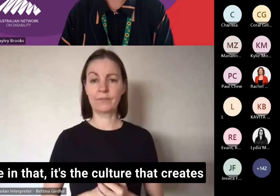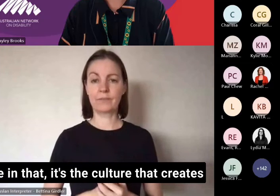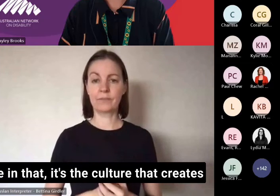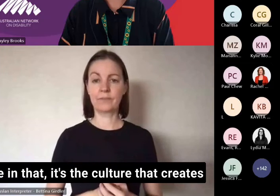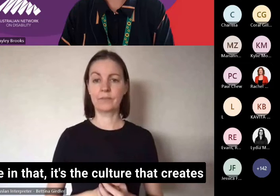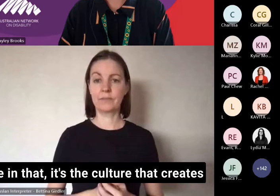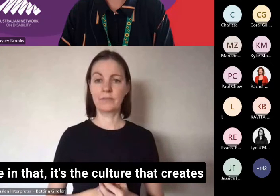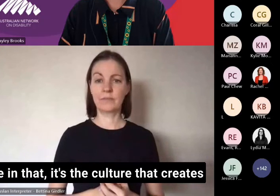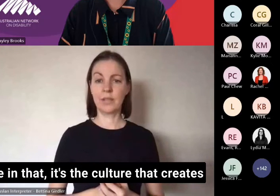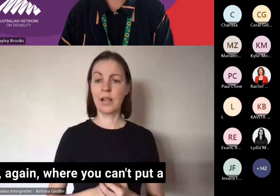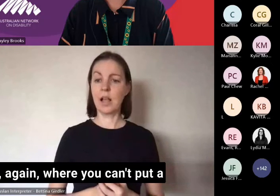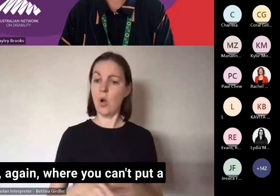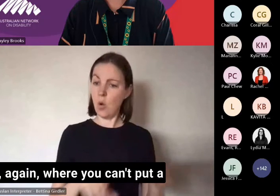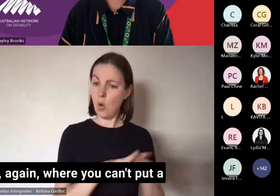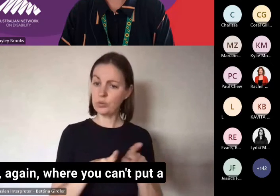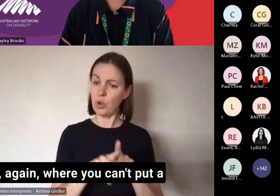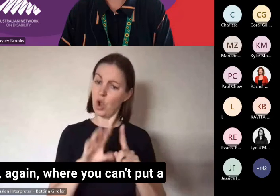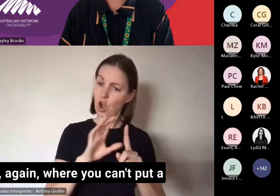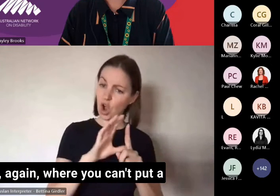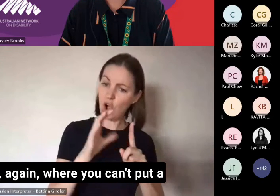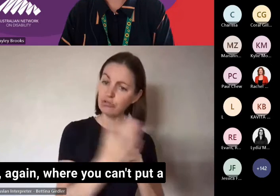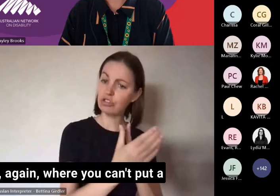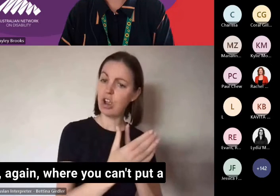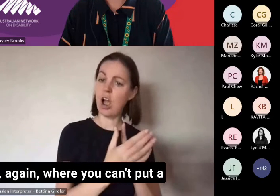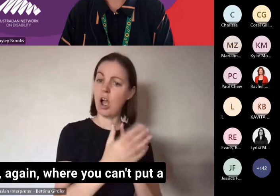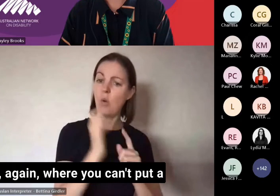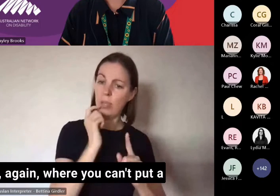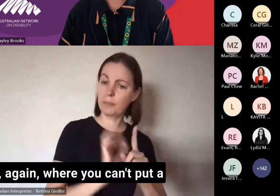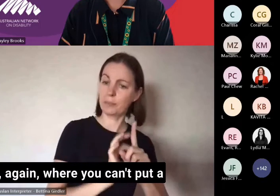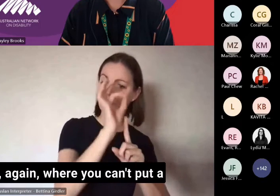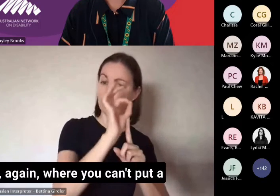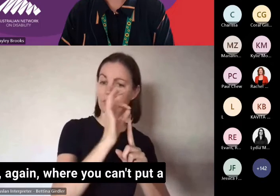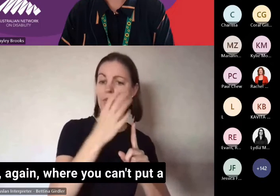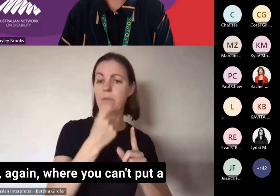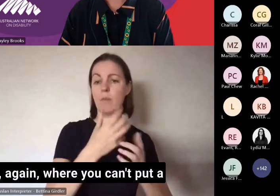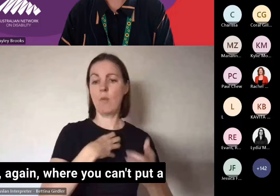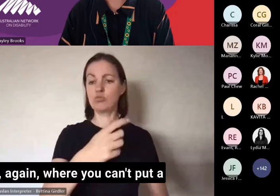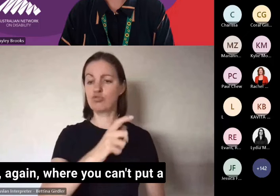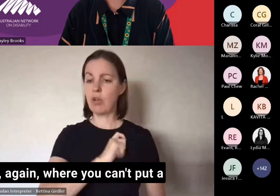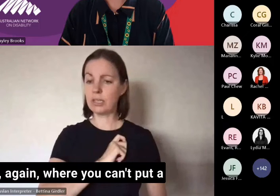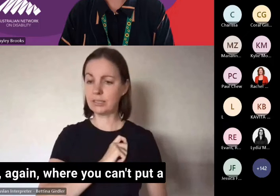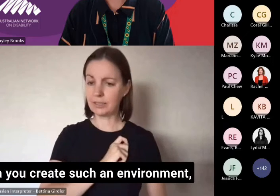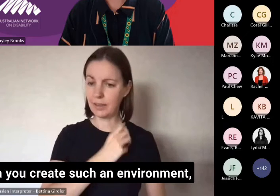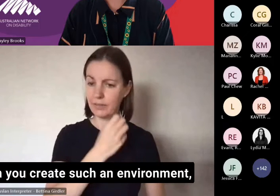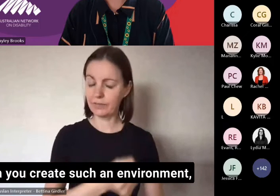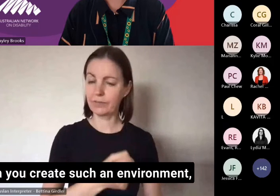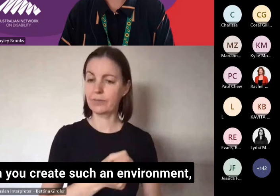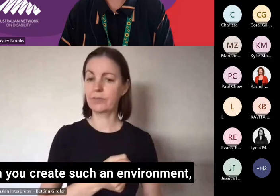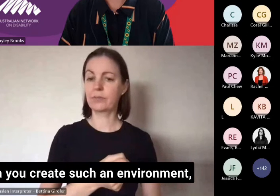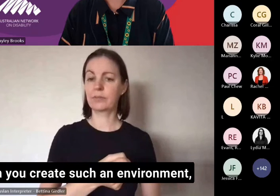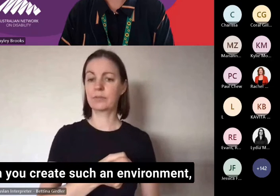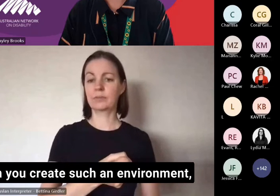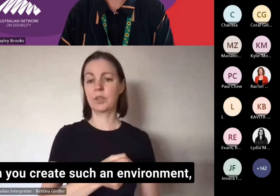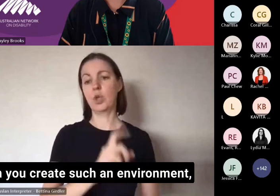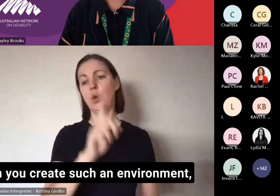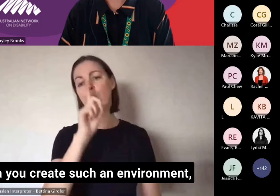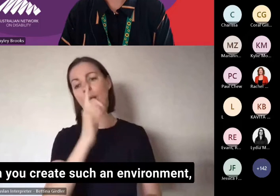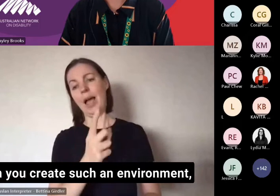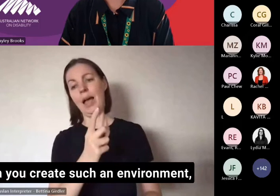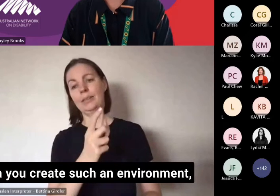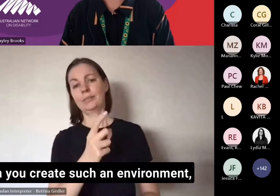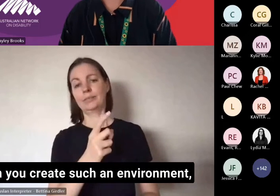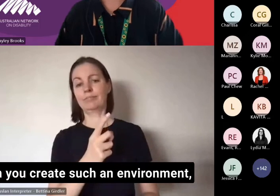that, it's the culture that creates that trust. And that's again where you can't put a dollar value on that. When